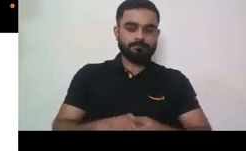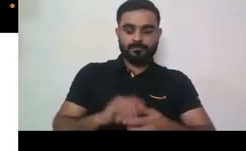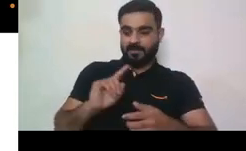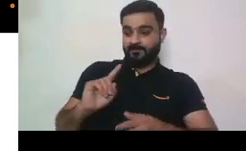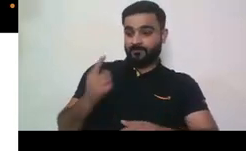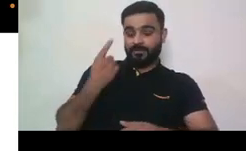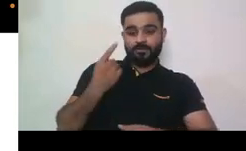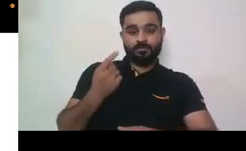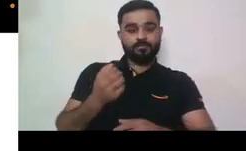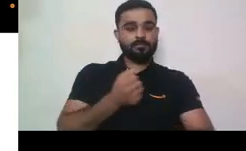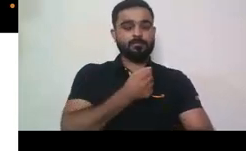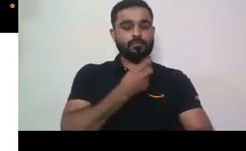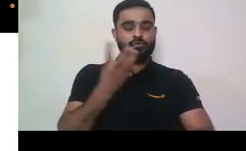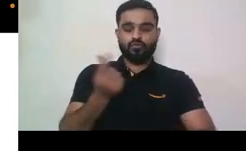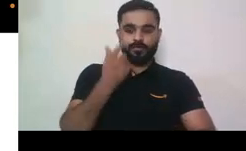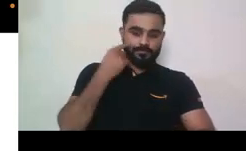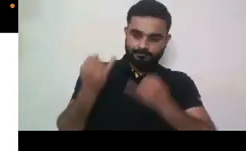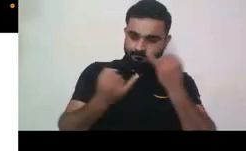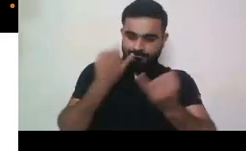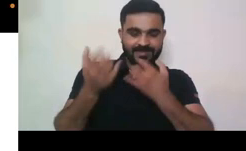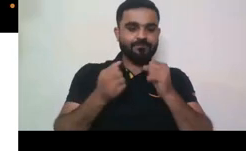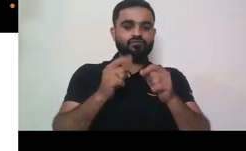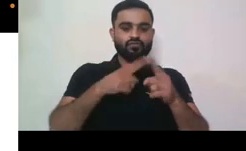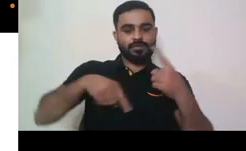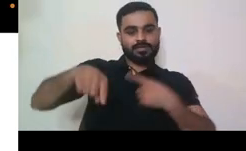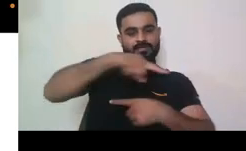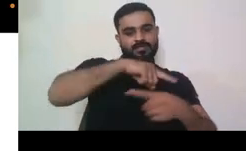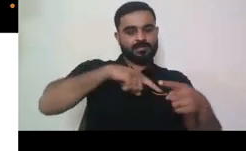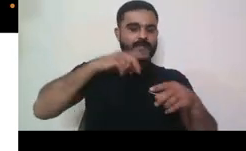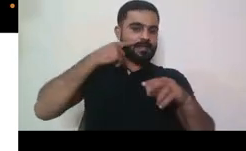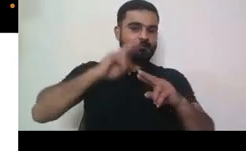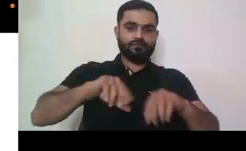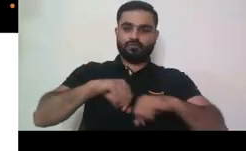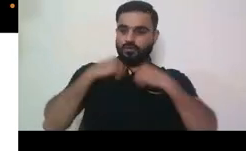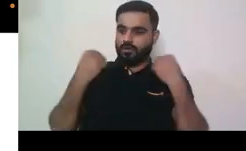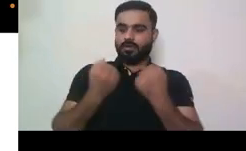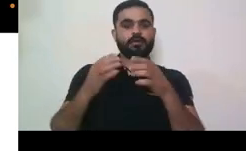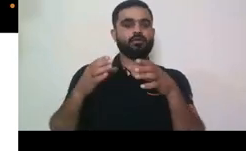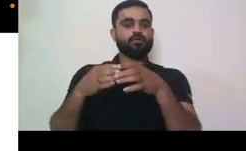is, mostly you can find out in your circle if there are any active groups.